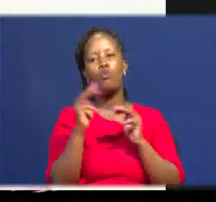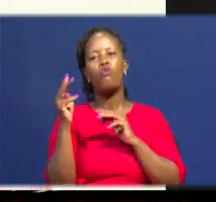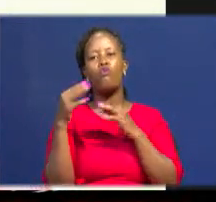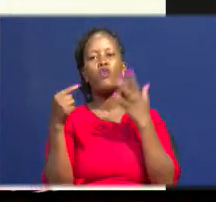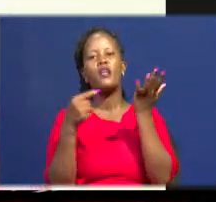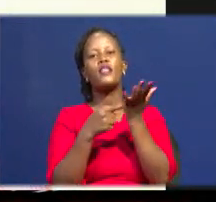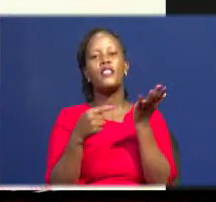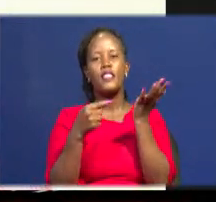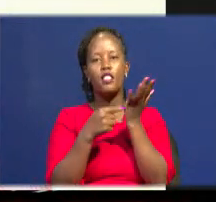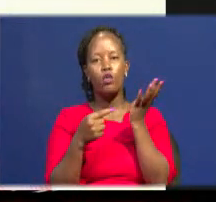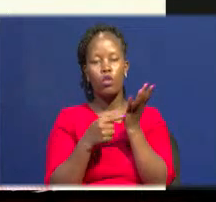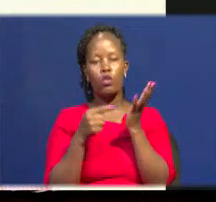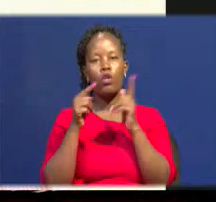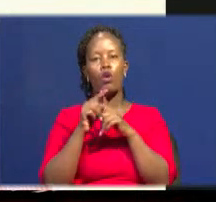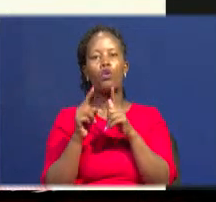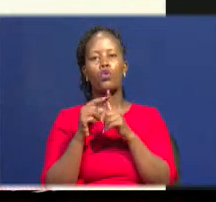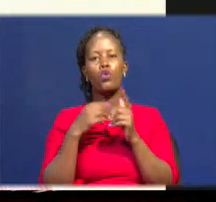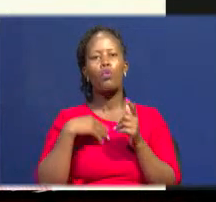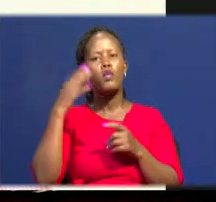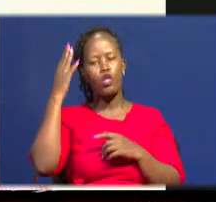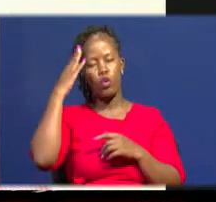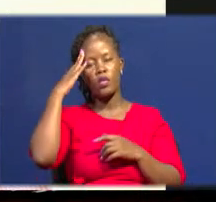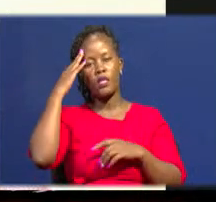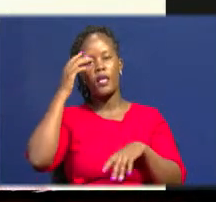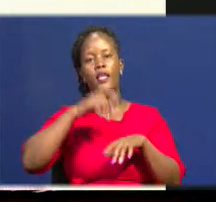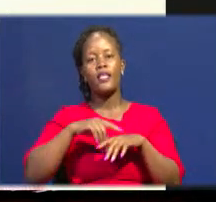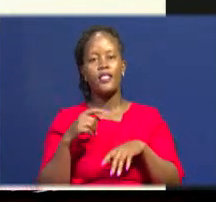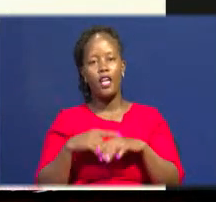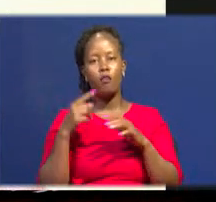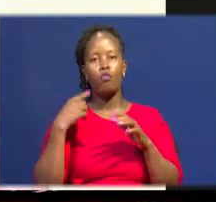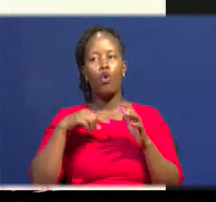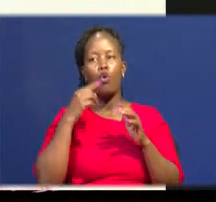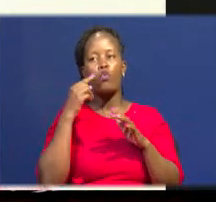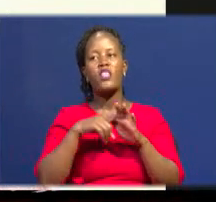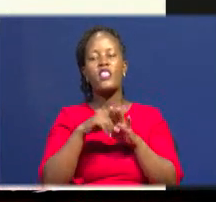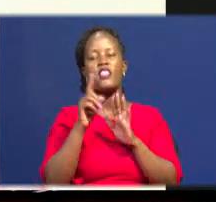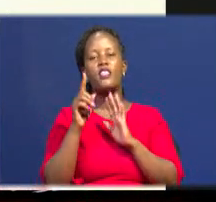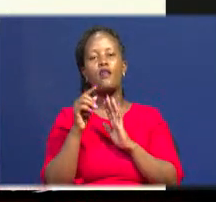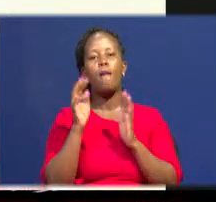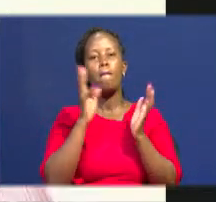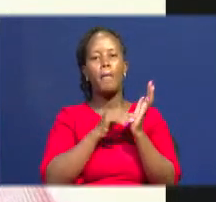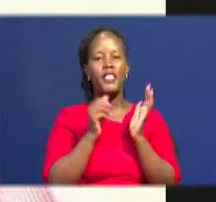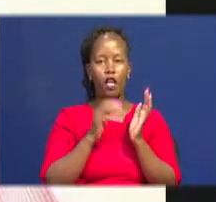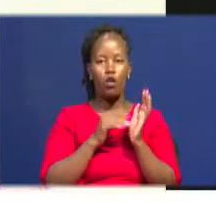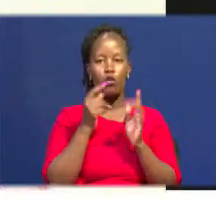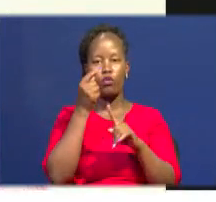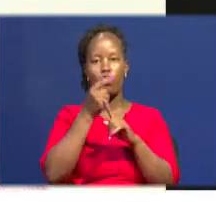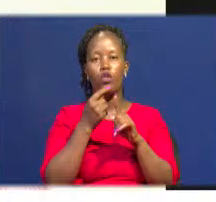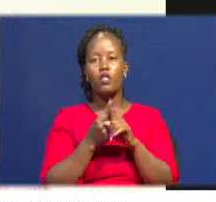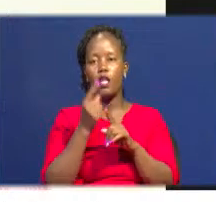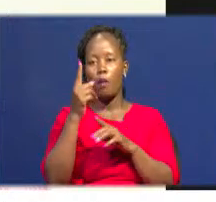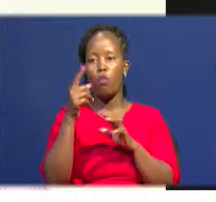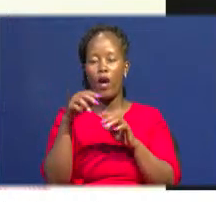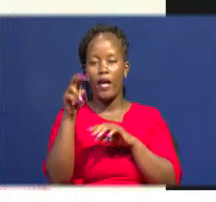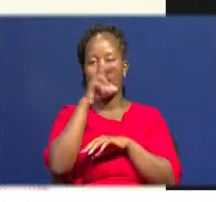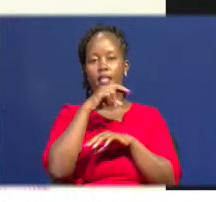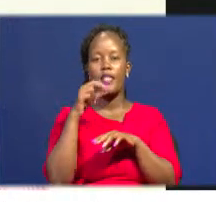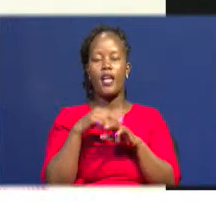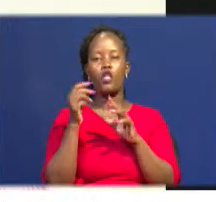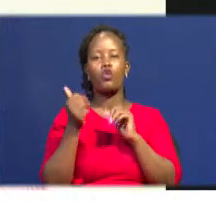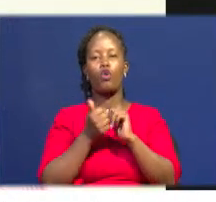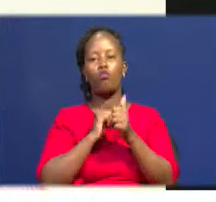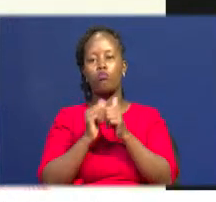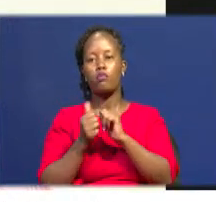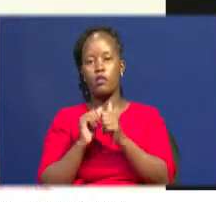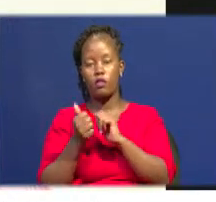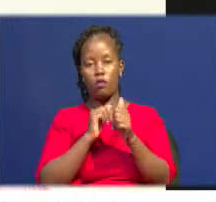and I'm sure probably by the time we get to Machakos for the one national games, we shall have the database of all